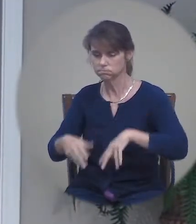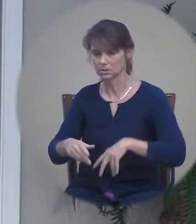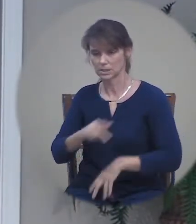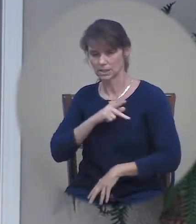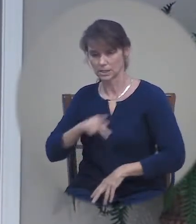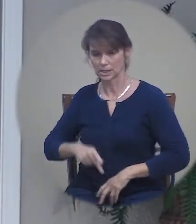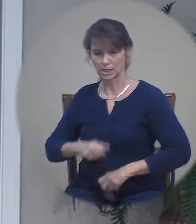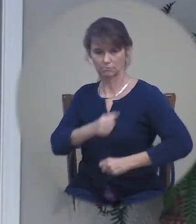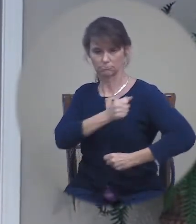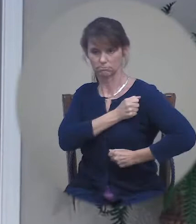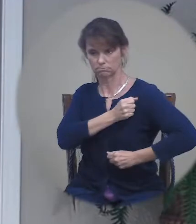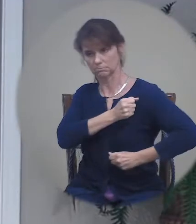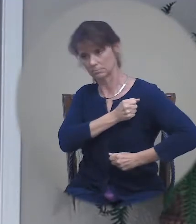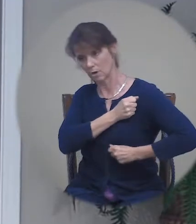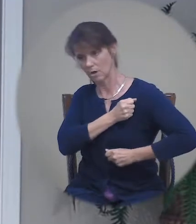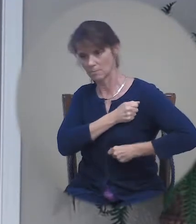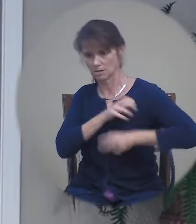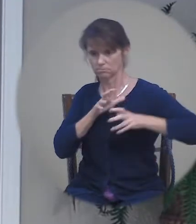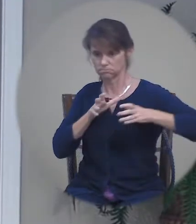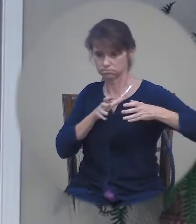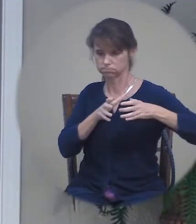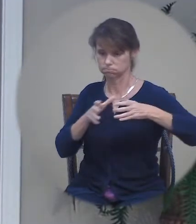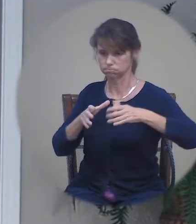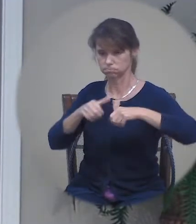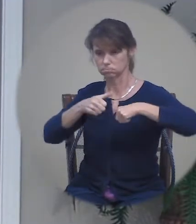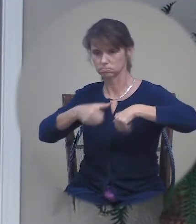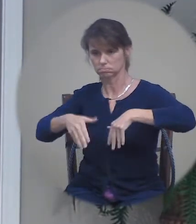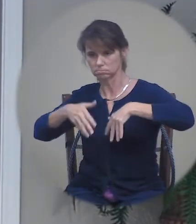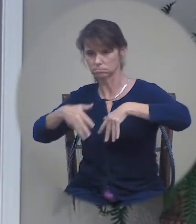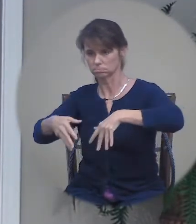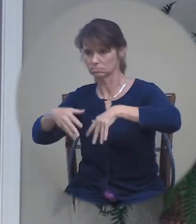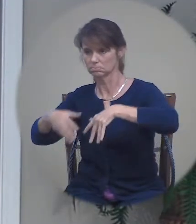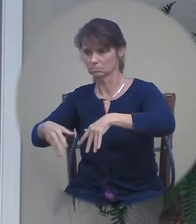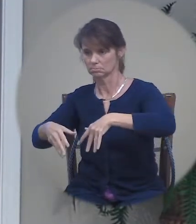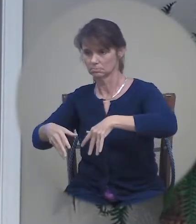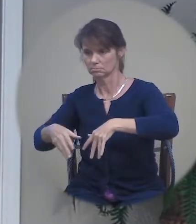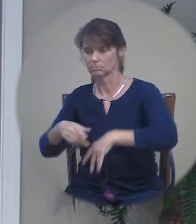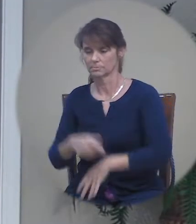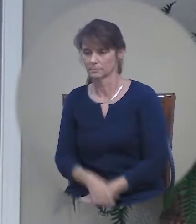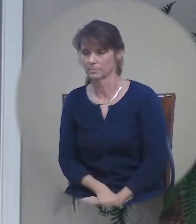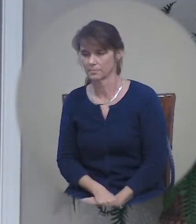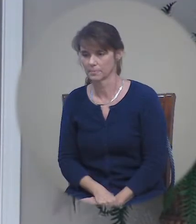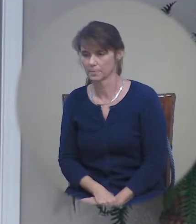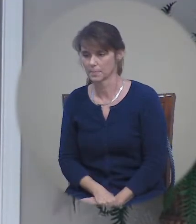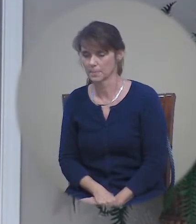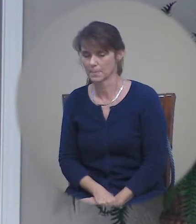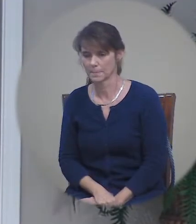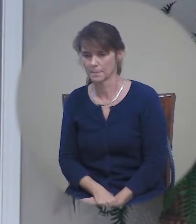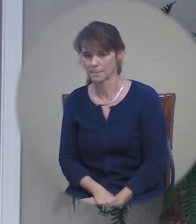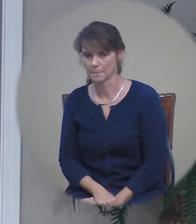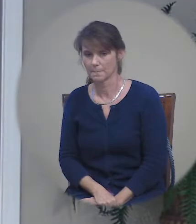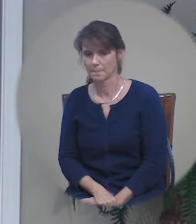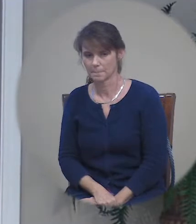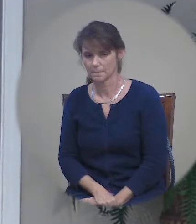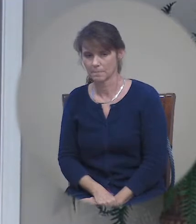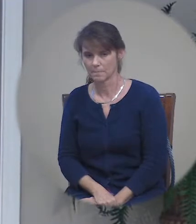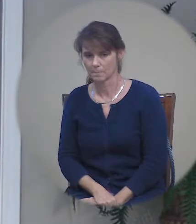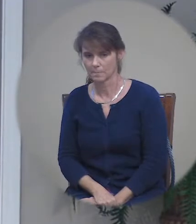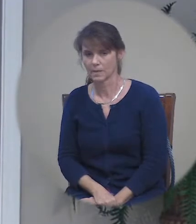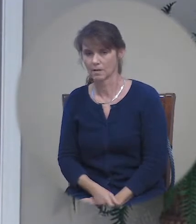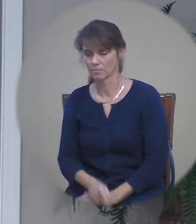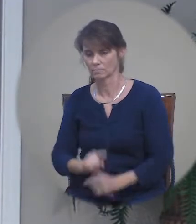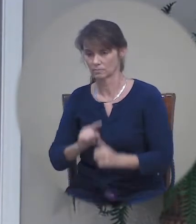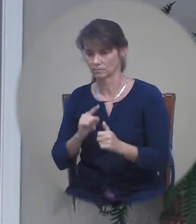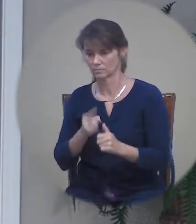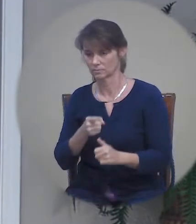sent from Hezekiah grow to meet them. And we have two speeches in the book of 2 Kings. The first speech